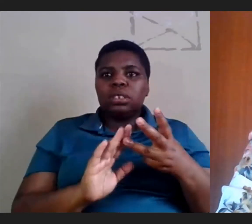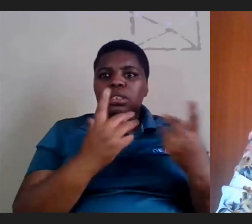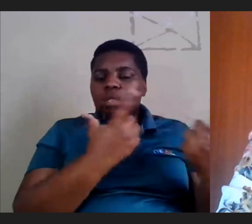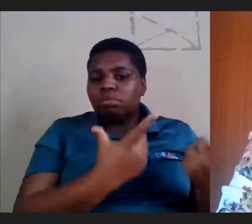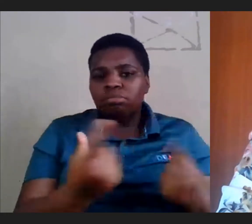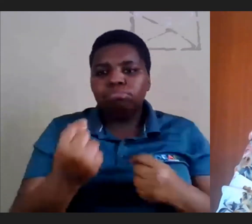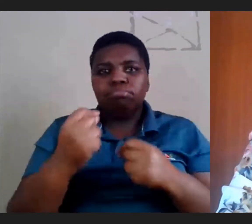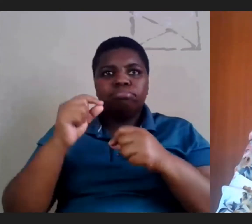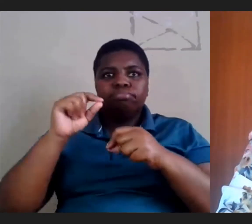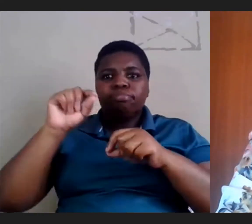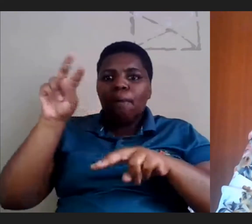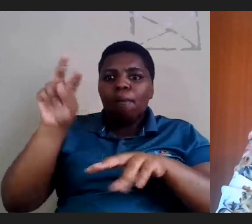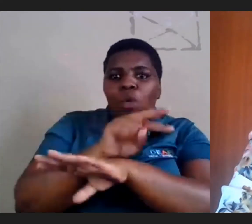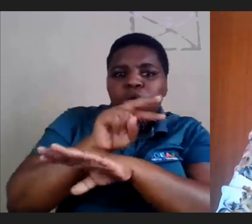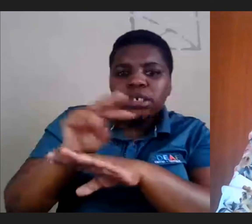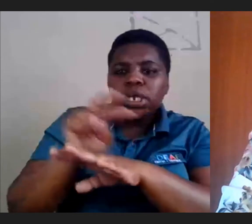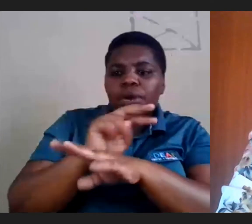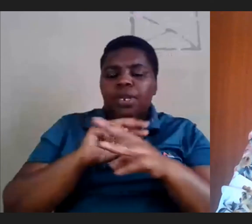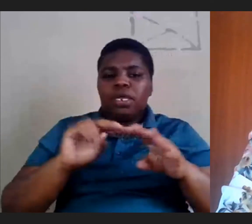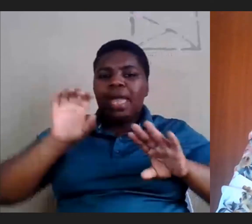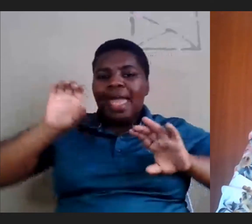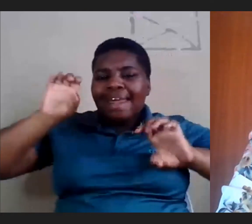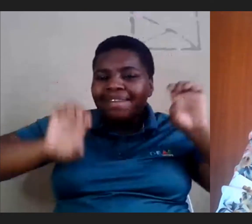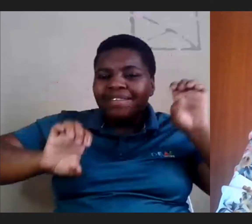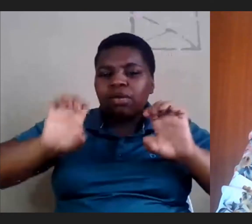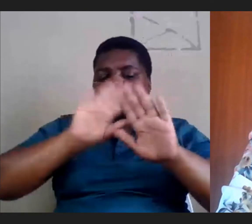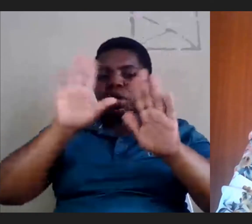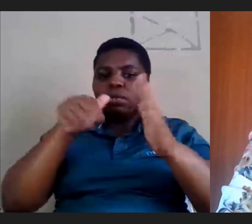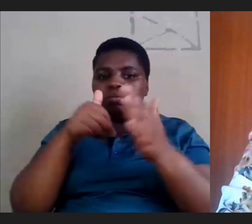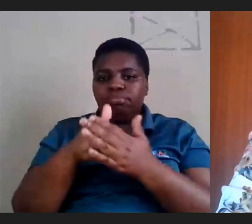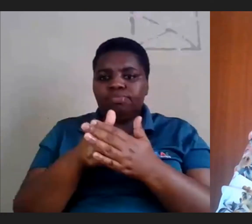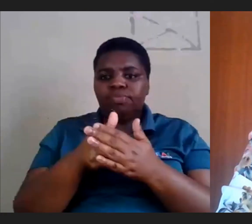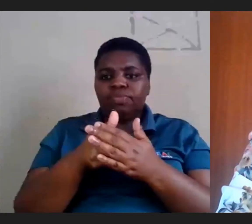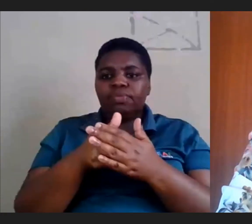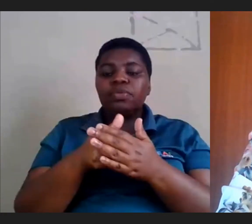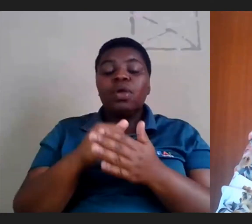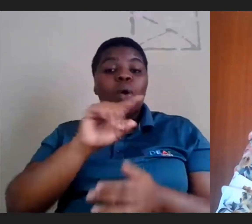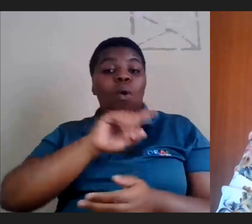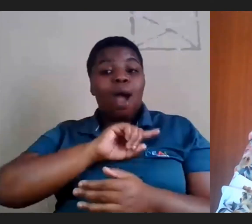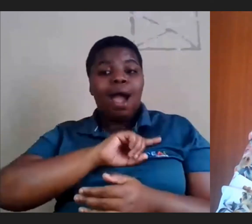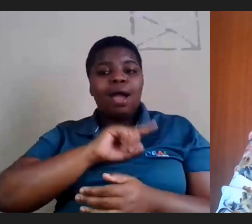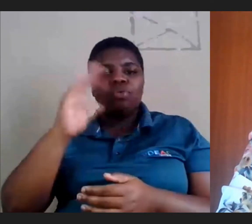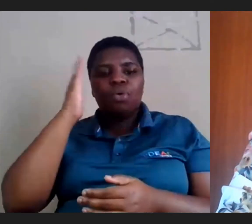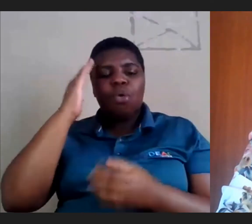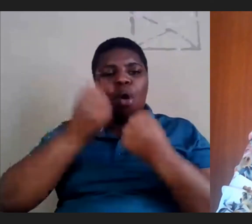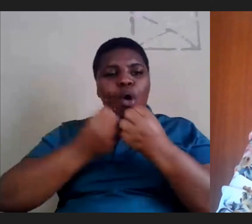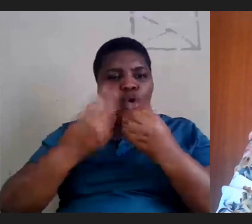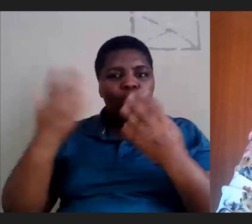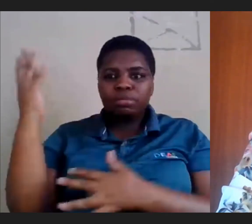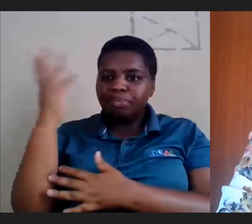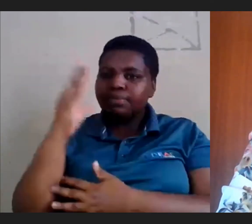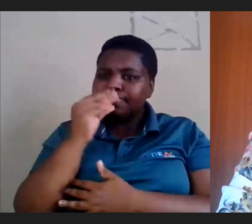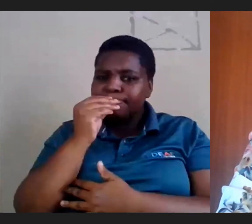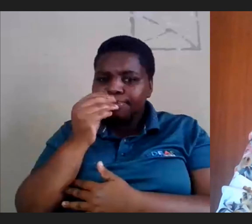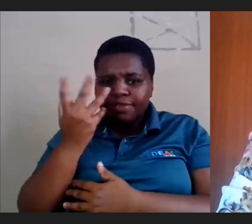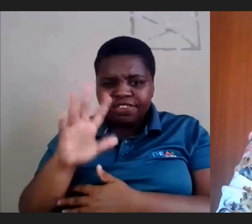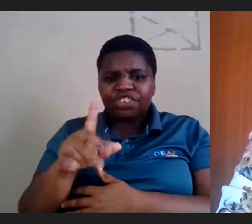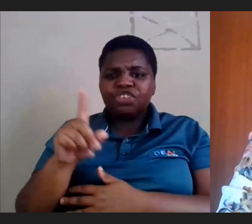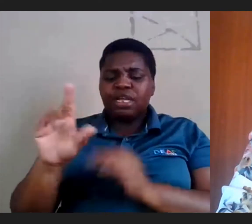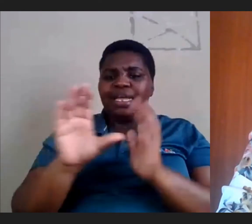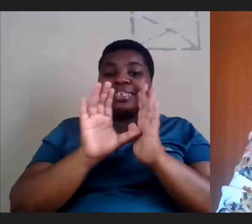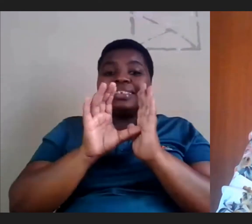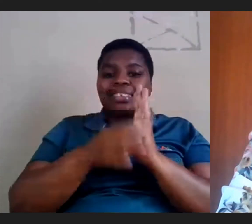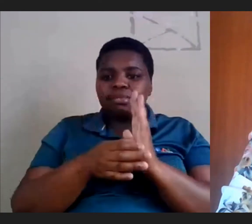monitoring, evaluation, etc. And as you know, many the speakers have said, it was that disability came